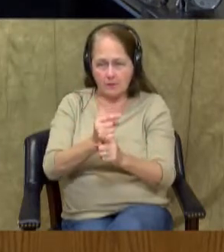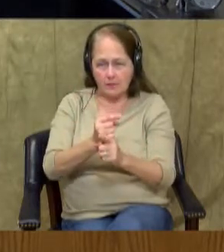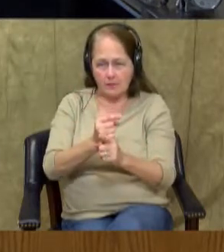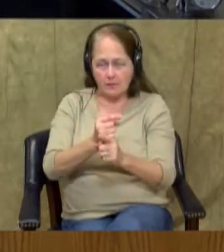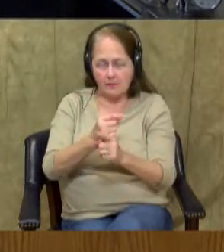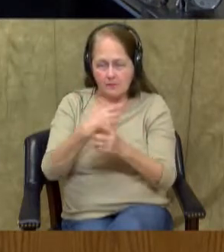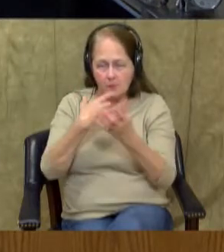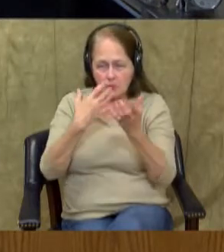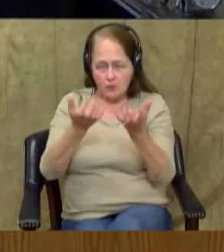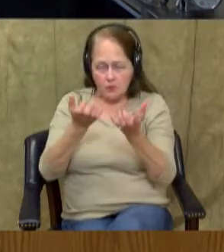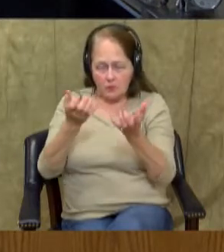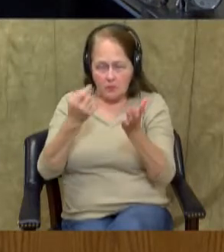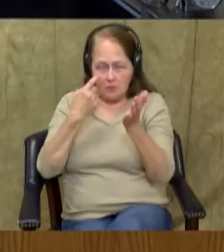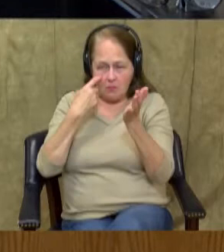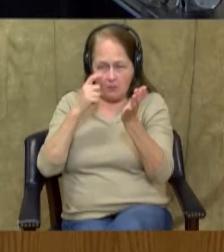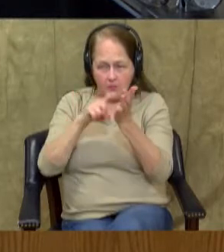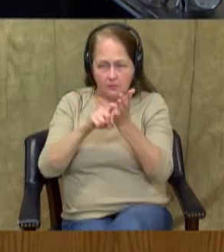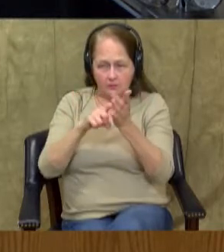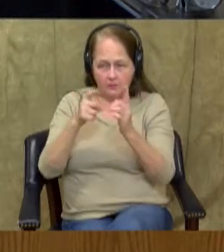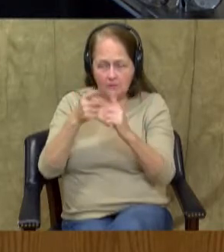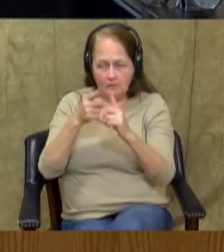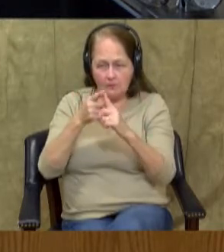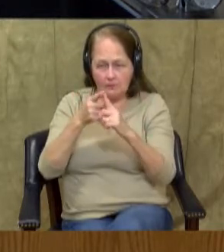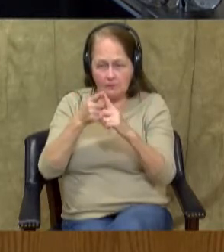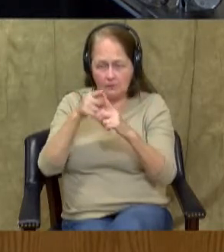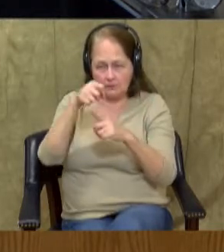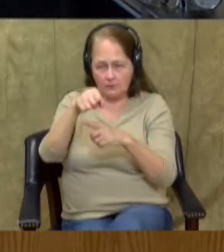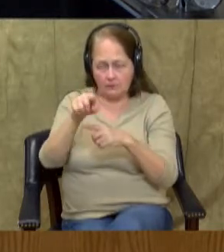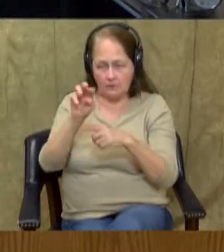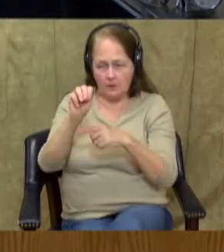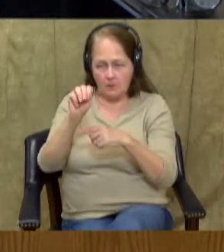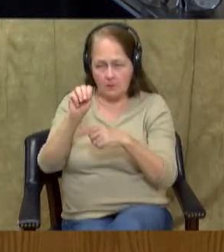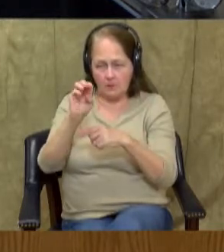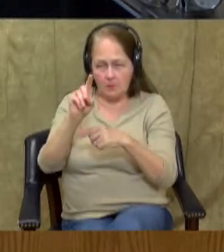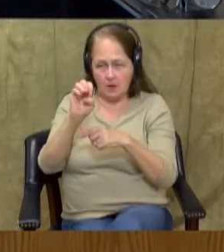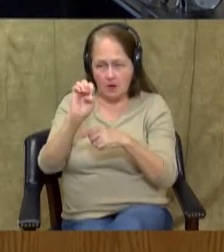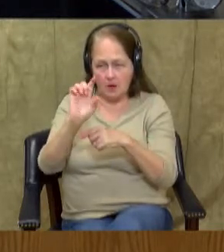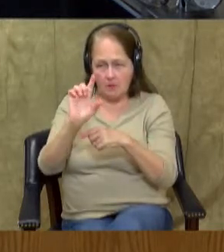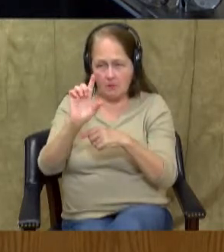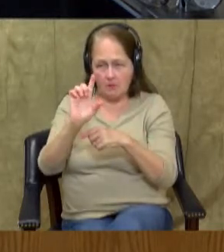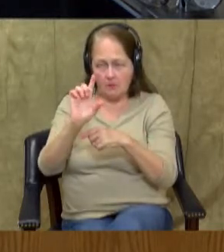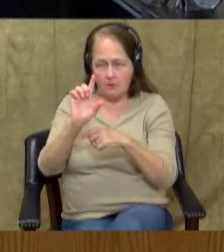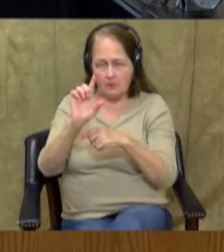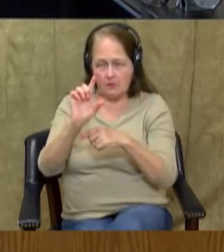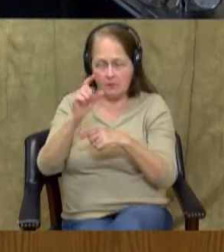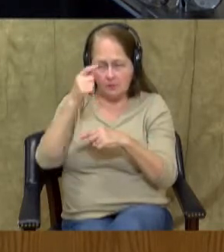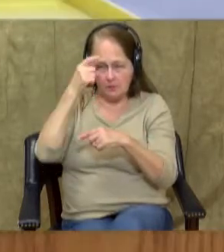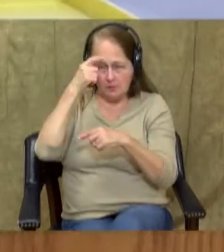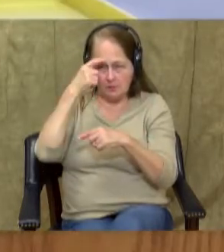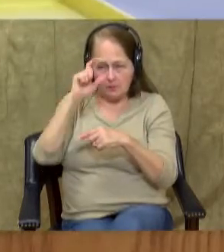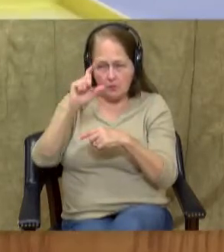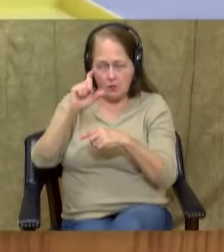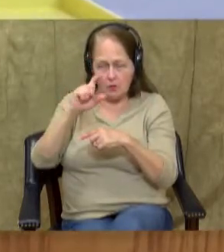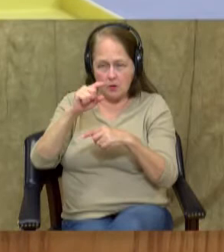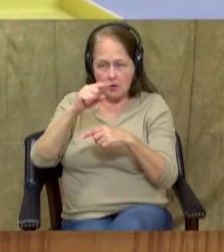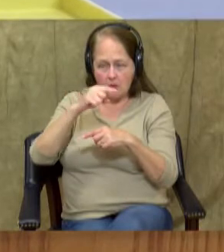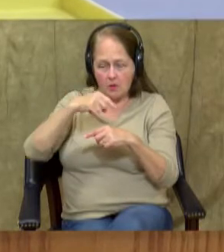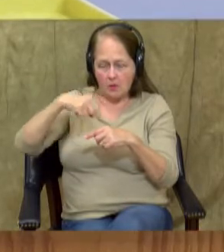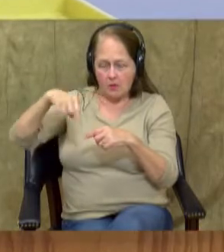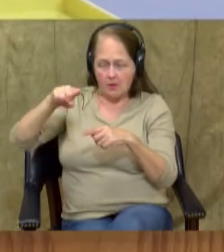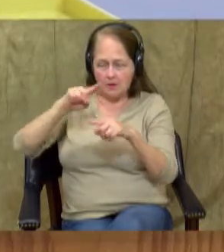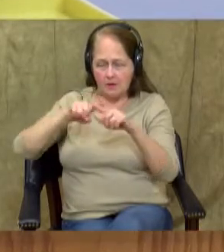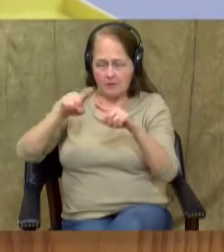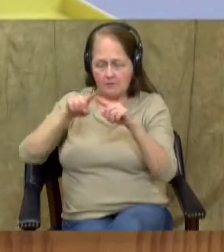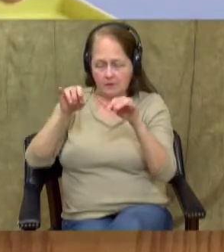I want you to notice first, in this model, the moons are all different